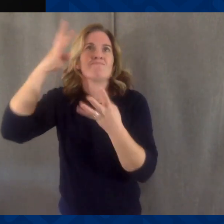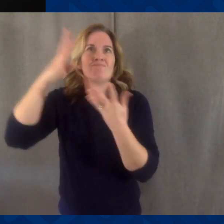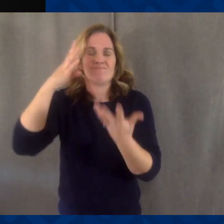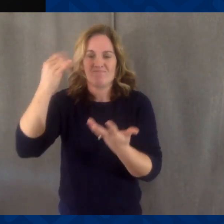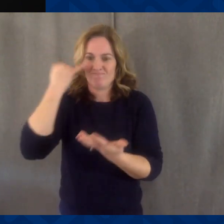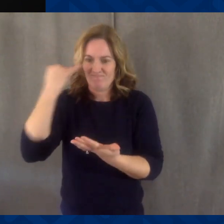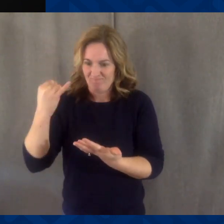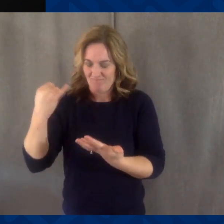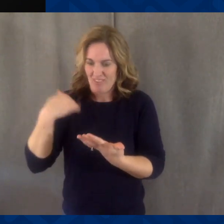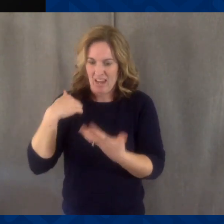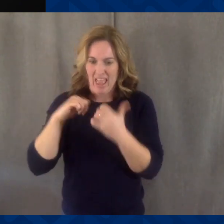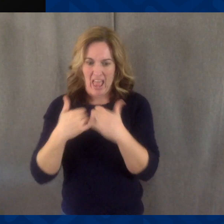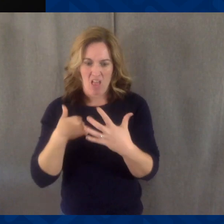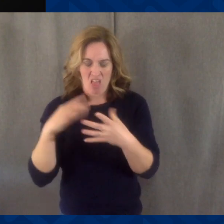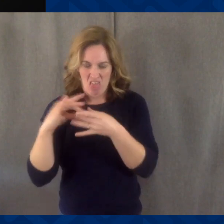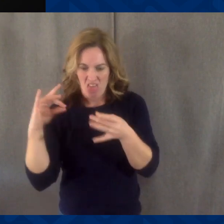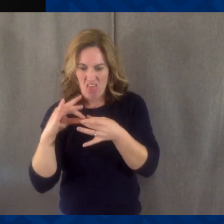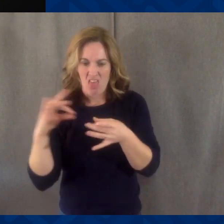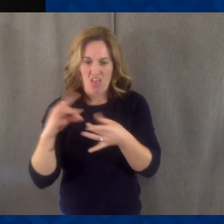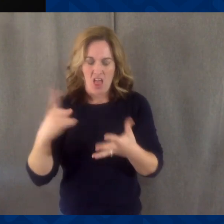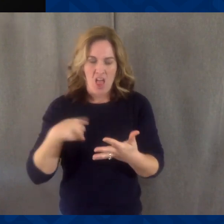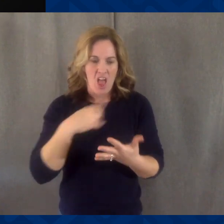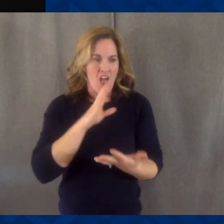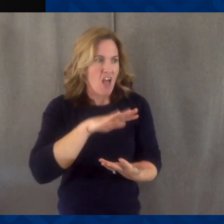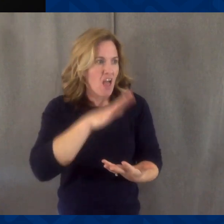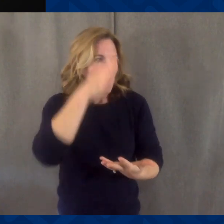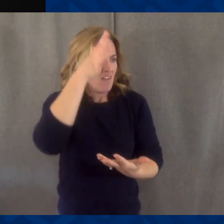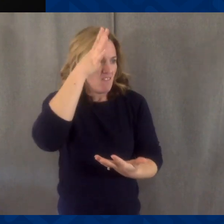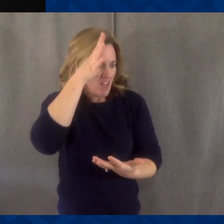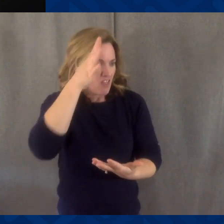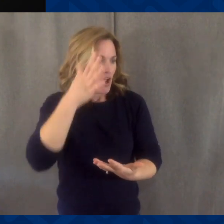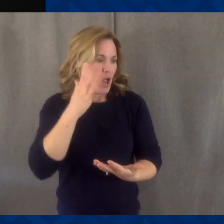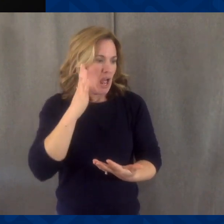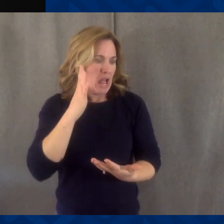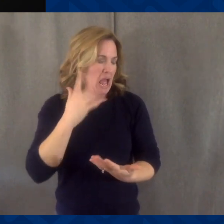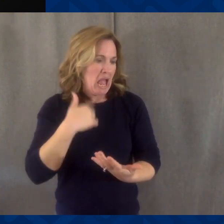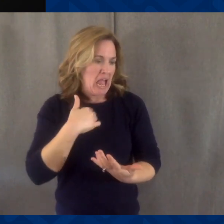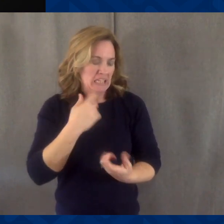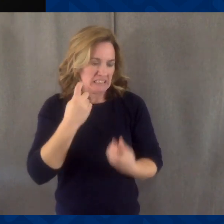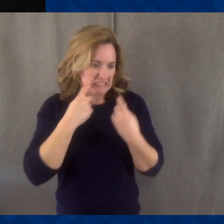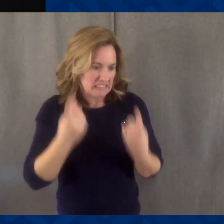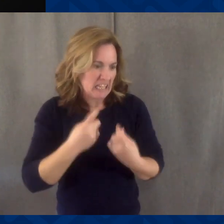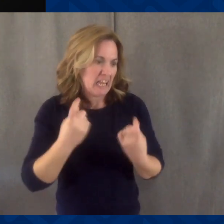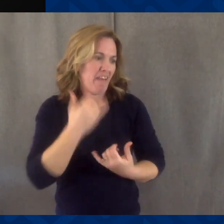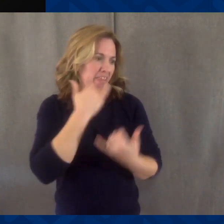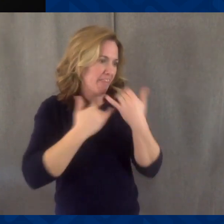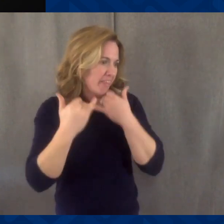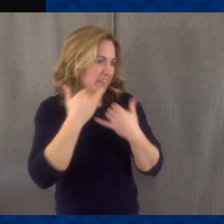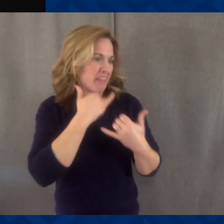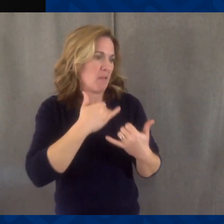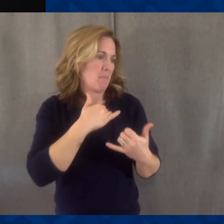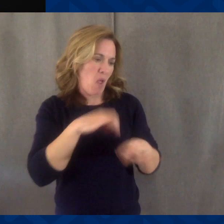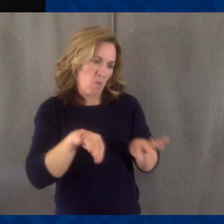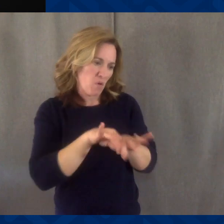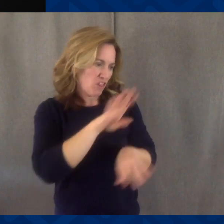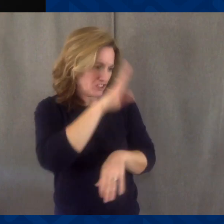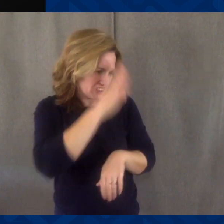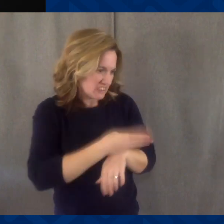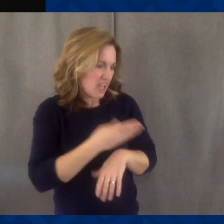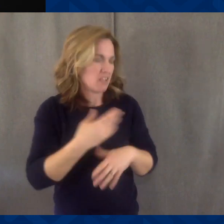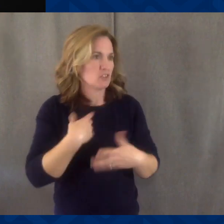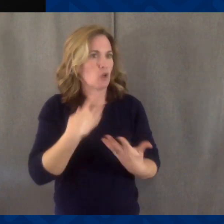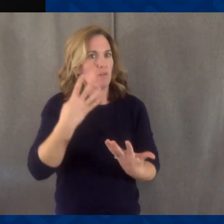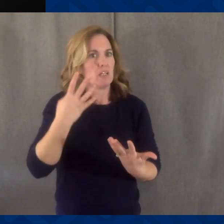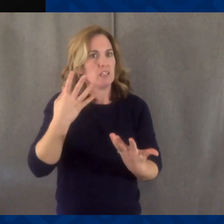script. And he's going to say, "Father, I'm sorry I messed up. I'm sinned against heaven and against you. I'm no longer worthy to be called your son." But scripture says that while he was still